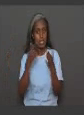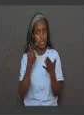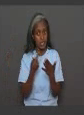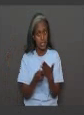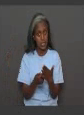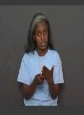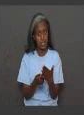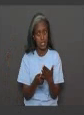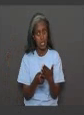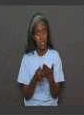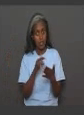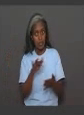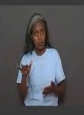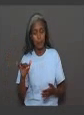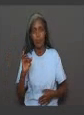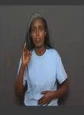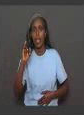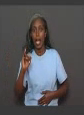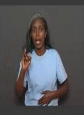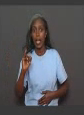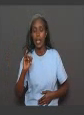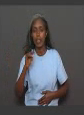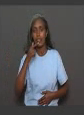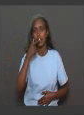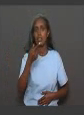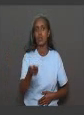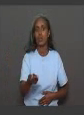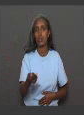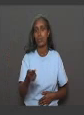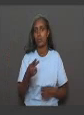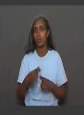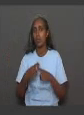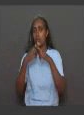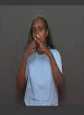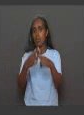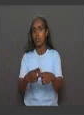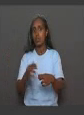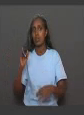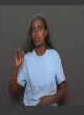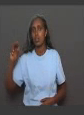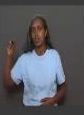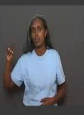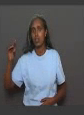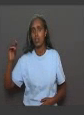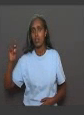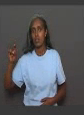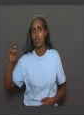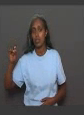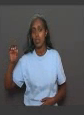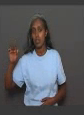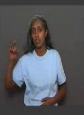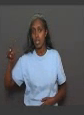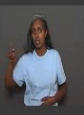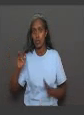In this notation, I is called the index of